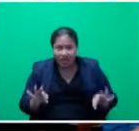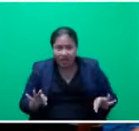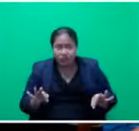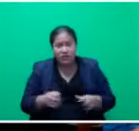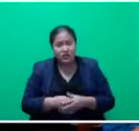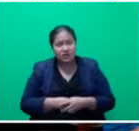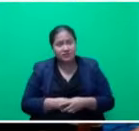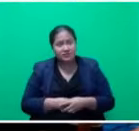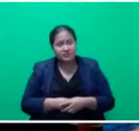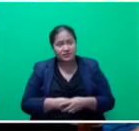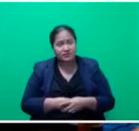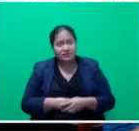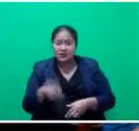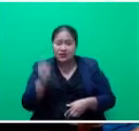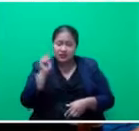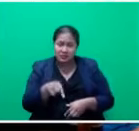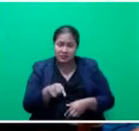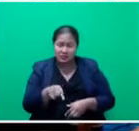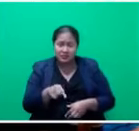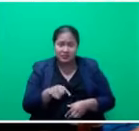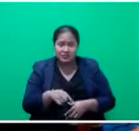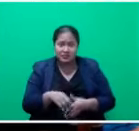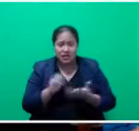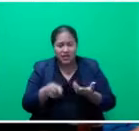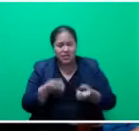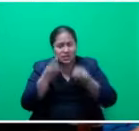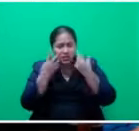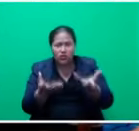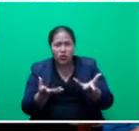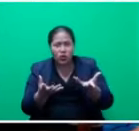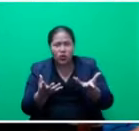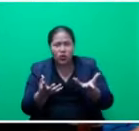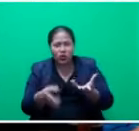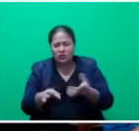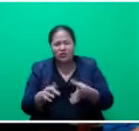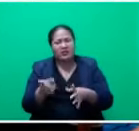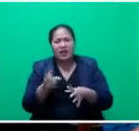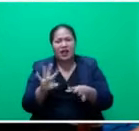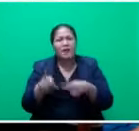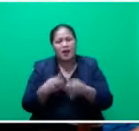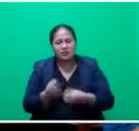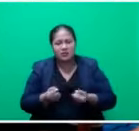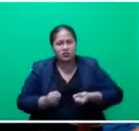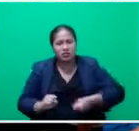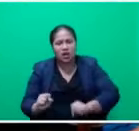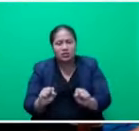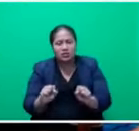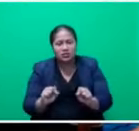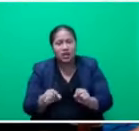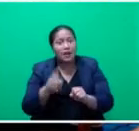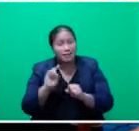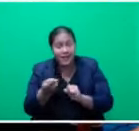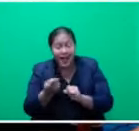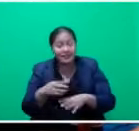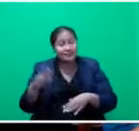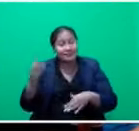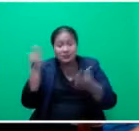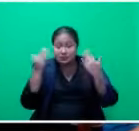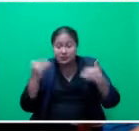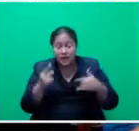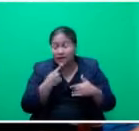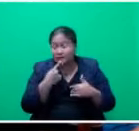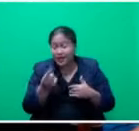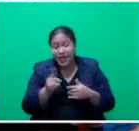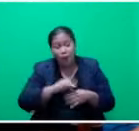pretend that this is some grand strategy. But Mr. Speaker, I encourage every Fiji citizen to go onto